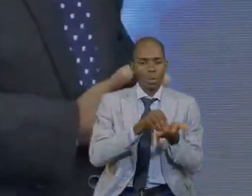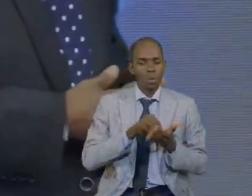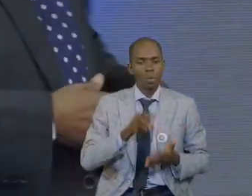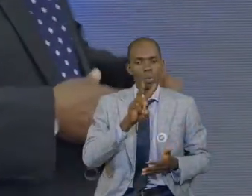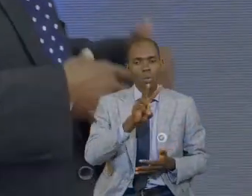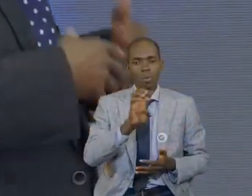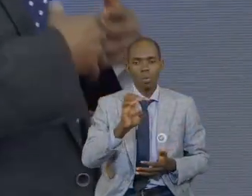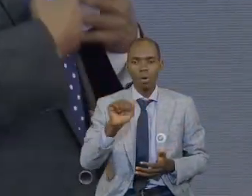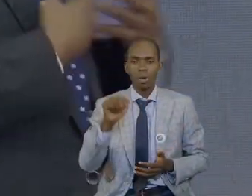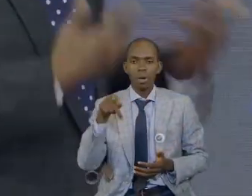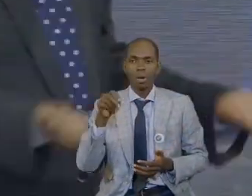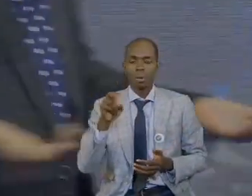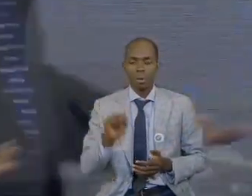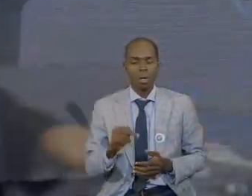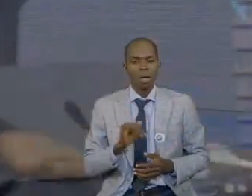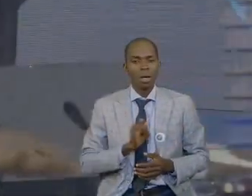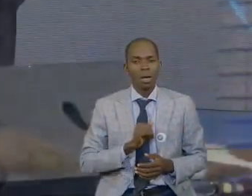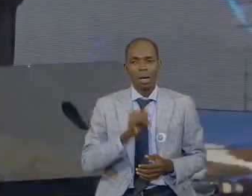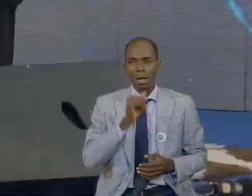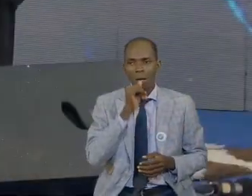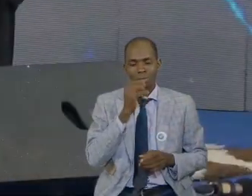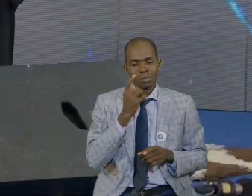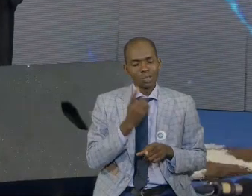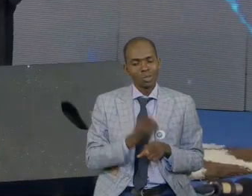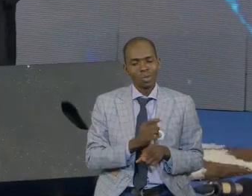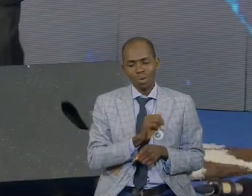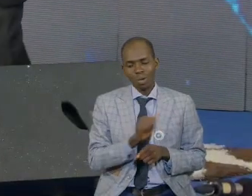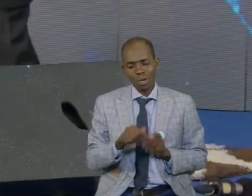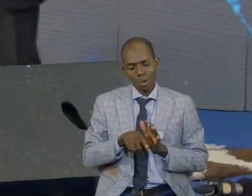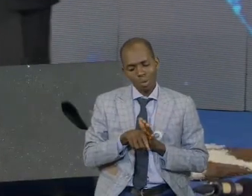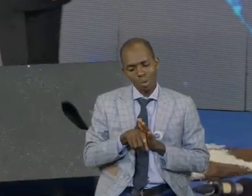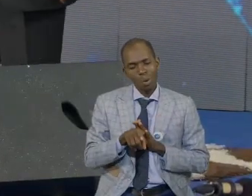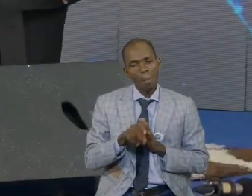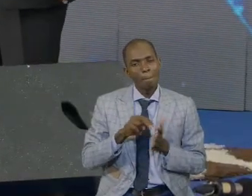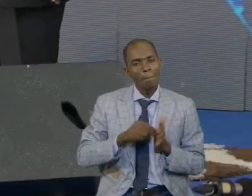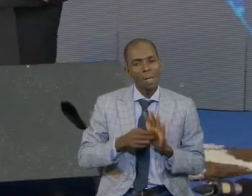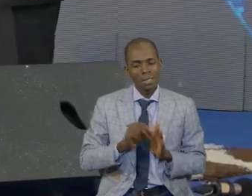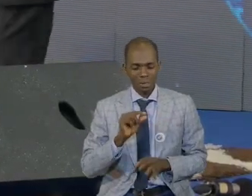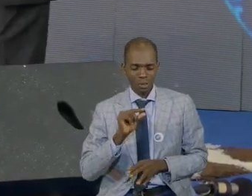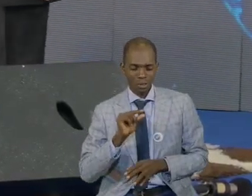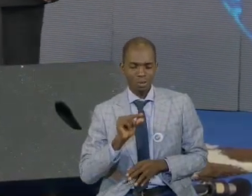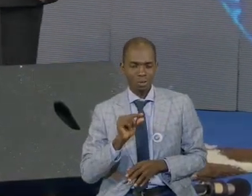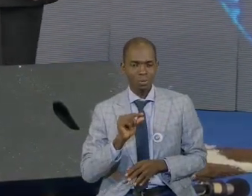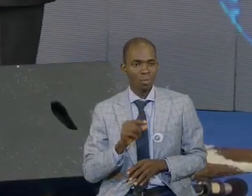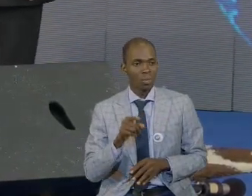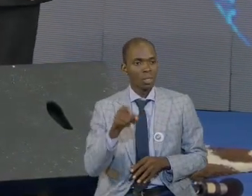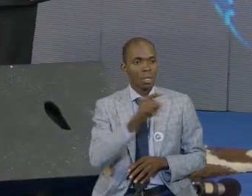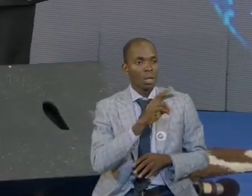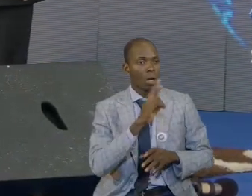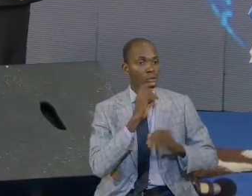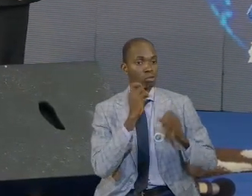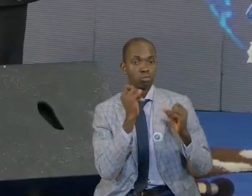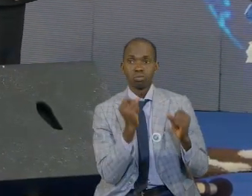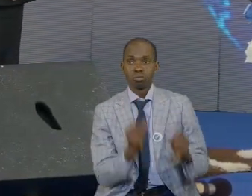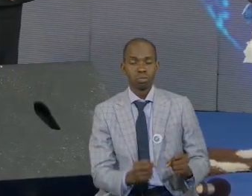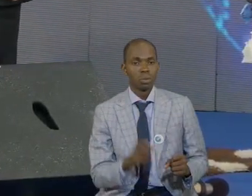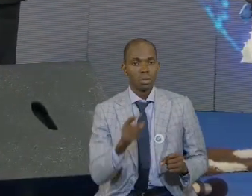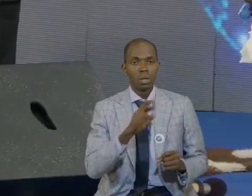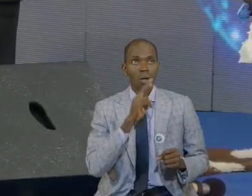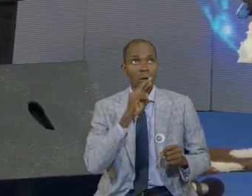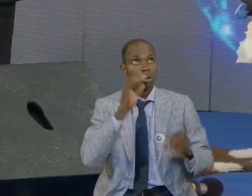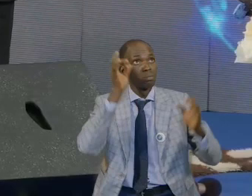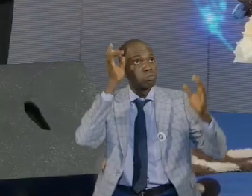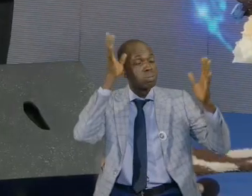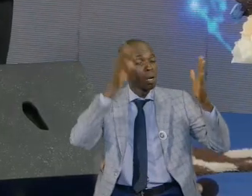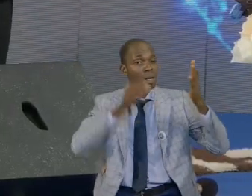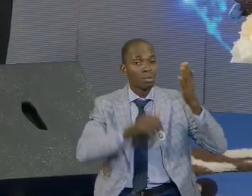And I am just a wall. They're fervent. They're ferocious. They